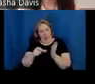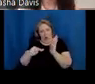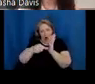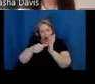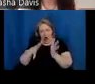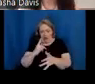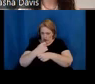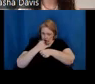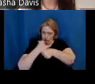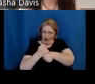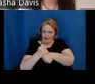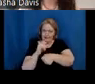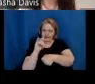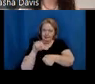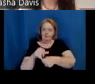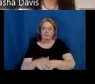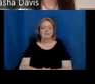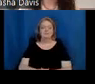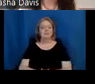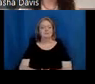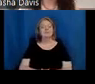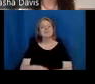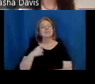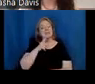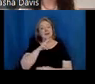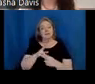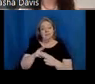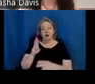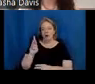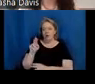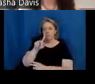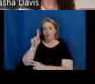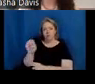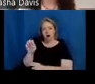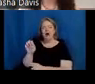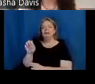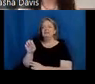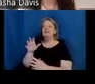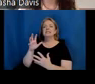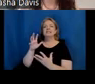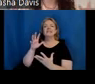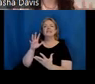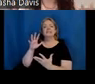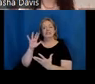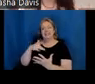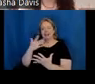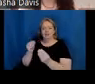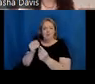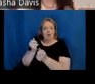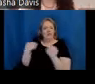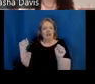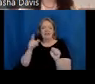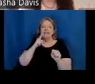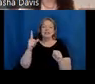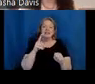So when he spoke about the freedom that he had with bronze, he said, you know, wood has to grow up. Bronze can grow out.